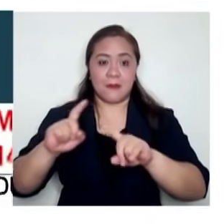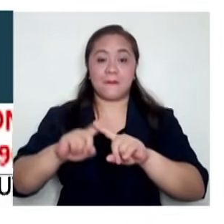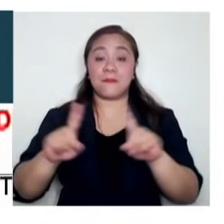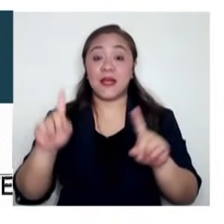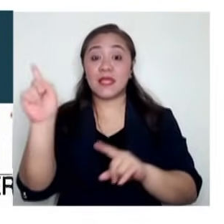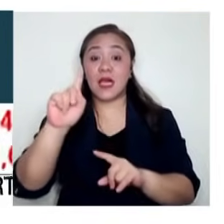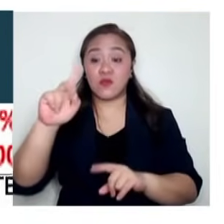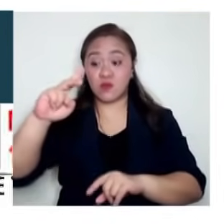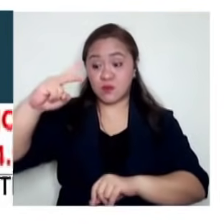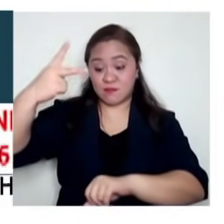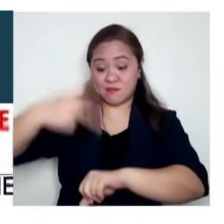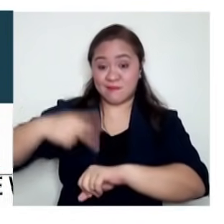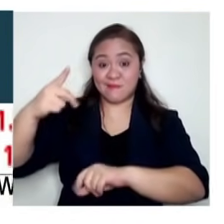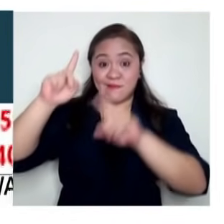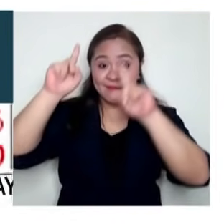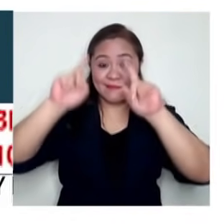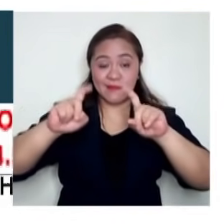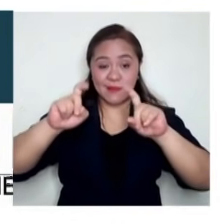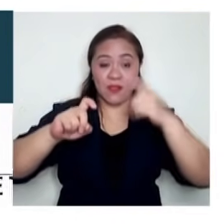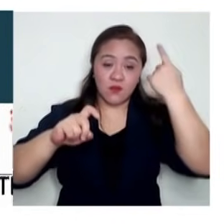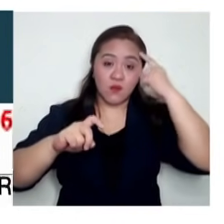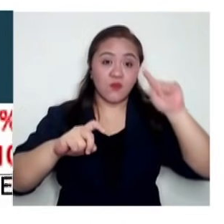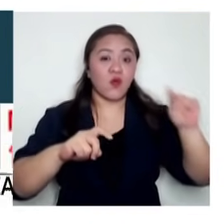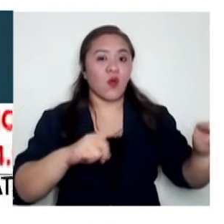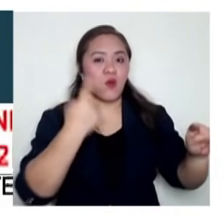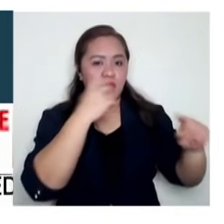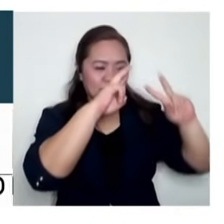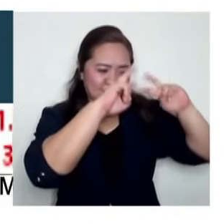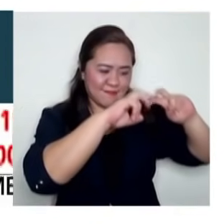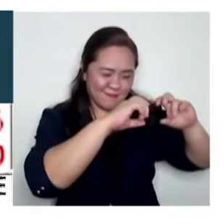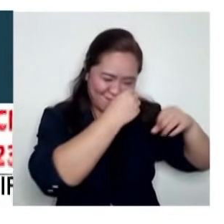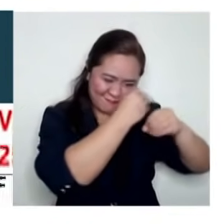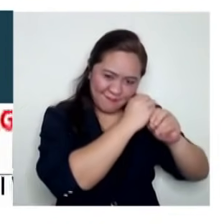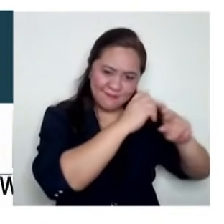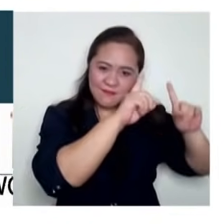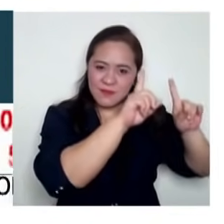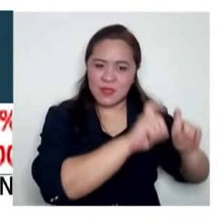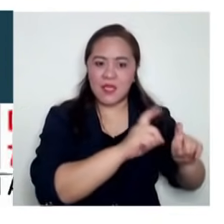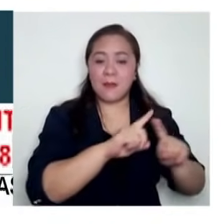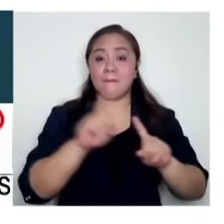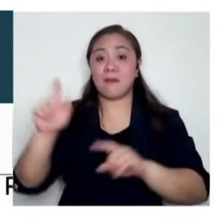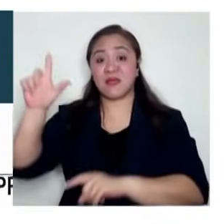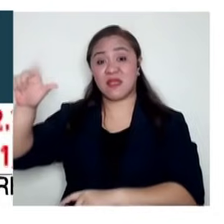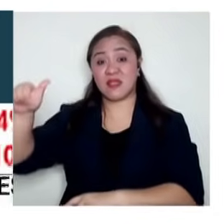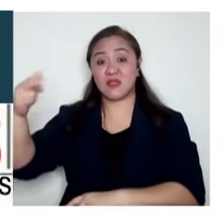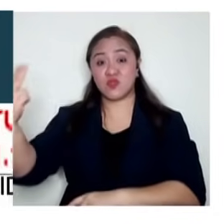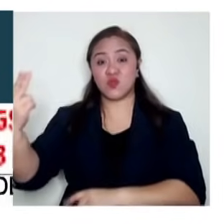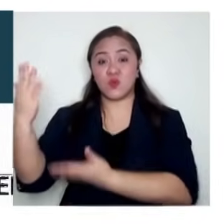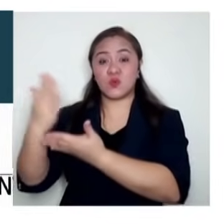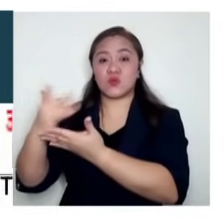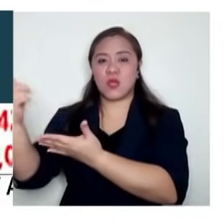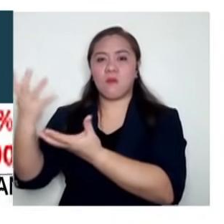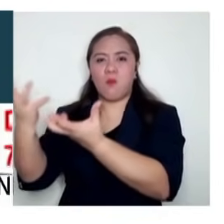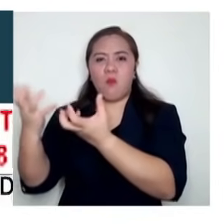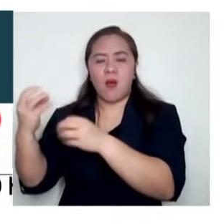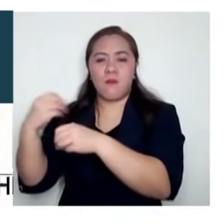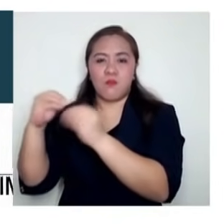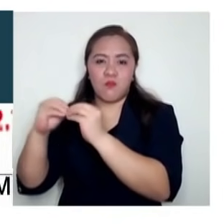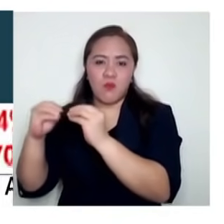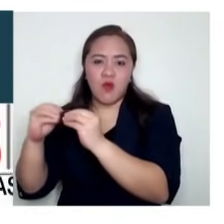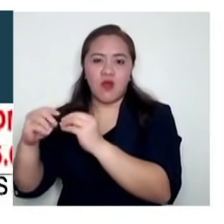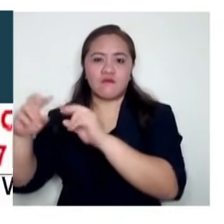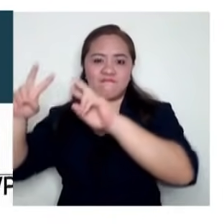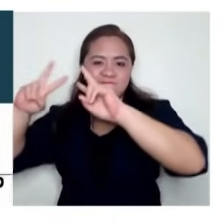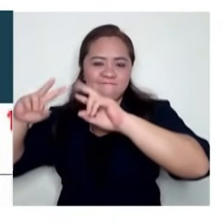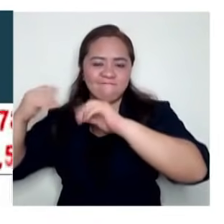monitoring or sometimes local government protocols for their extra layer of assessment. But you still consider these